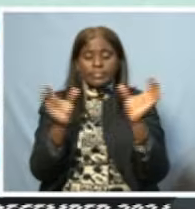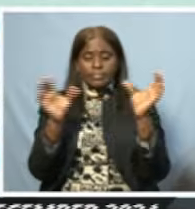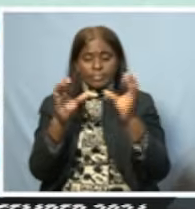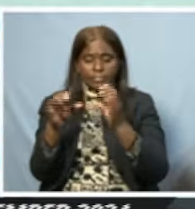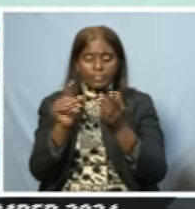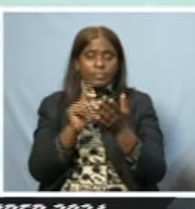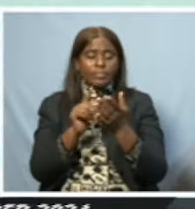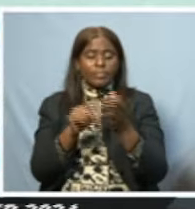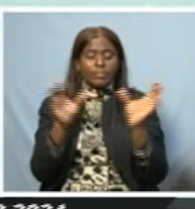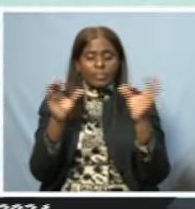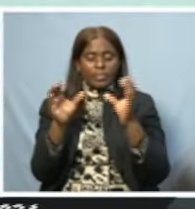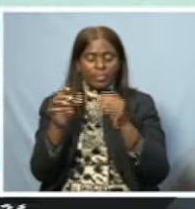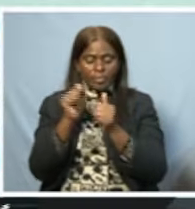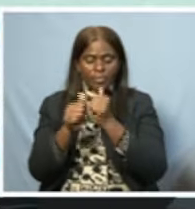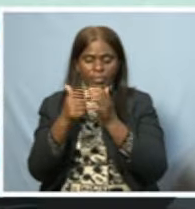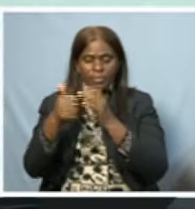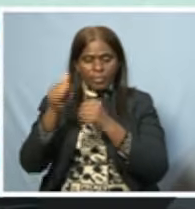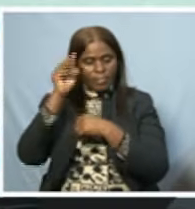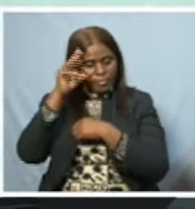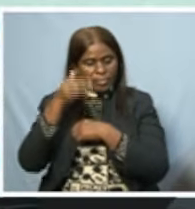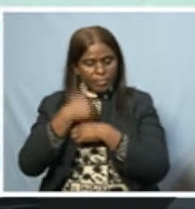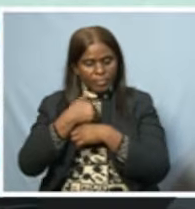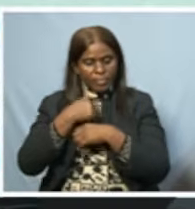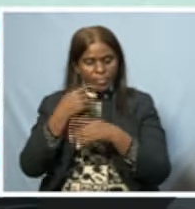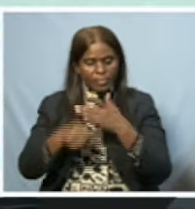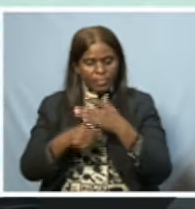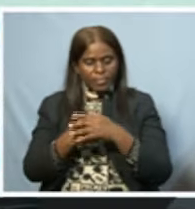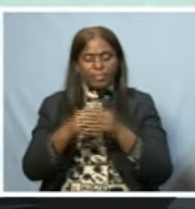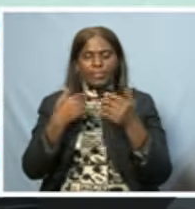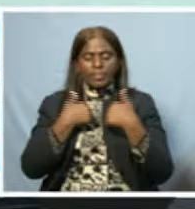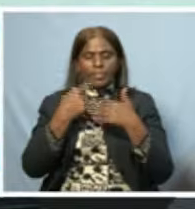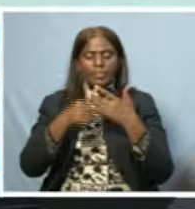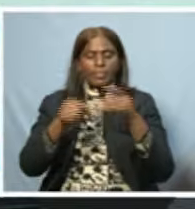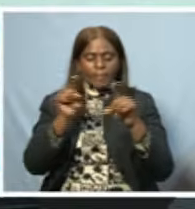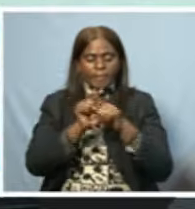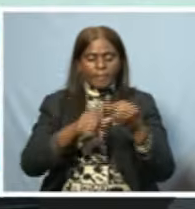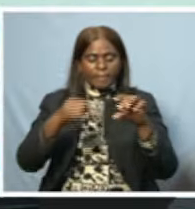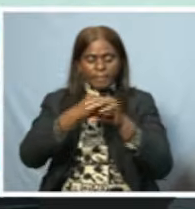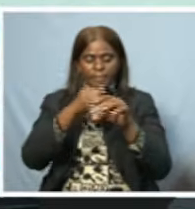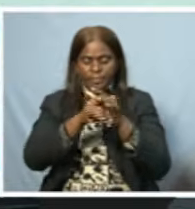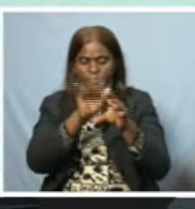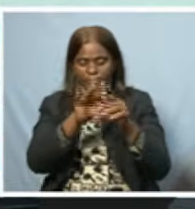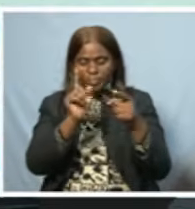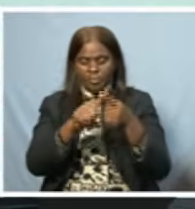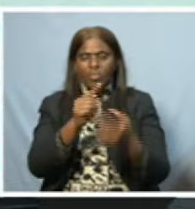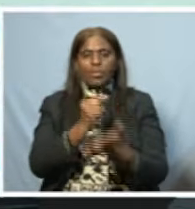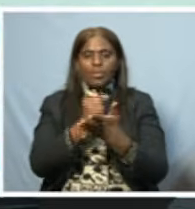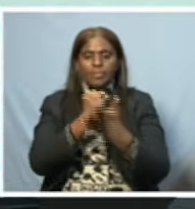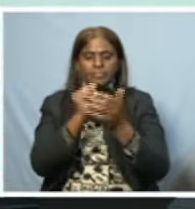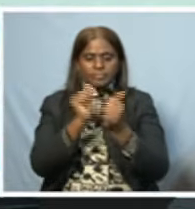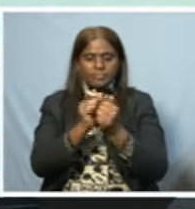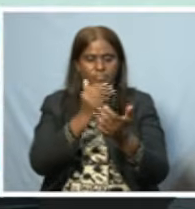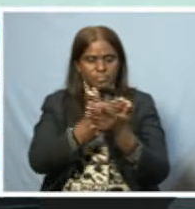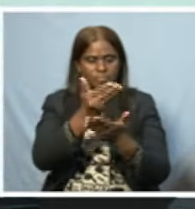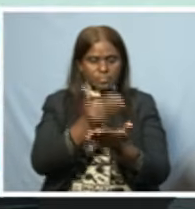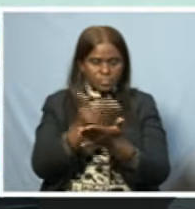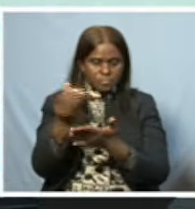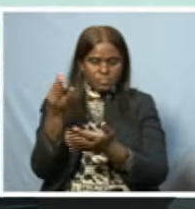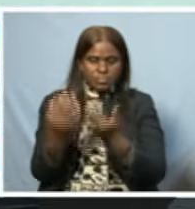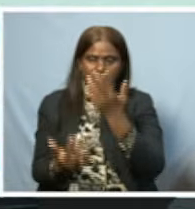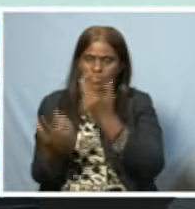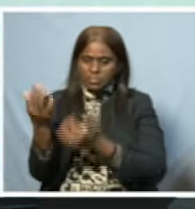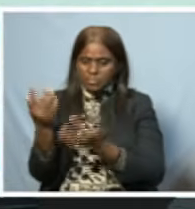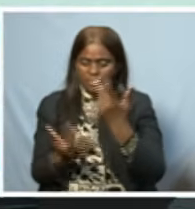committee that the ministry has since been engaged to assist with procurement of fire